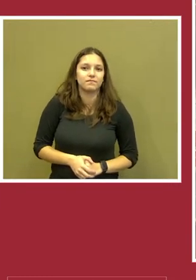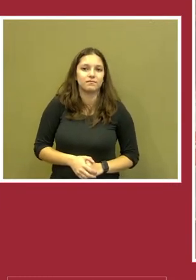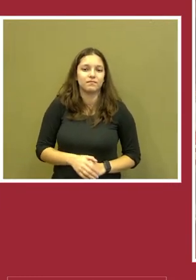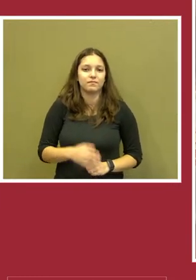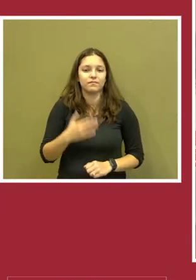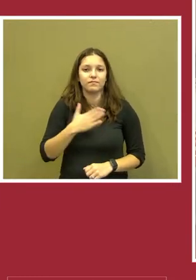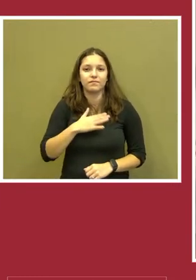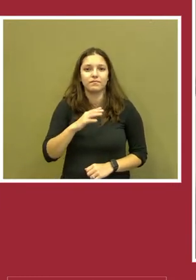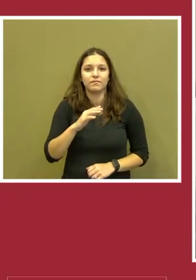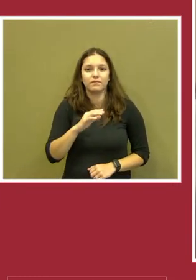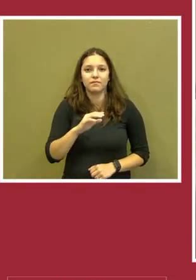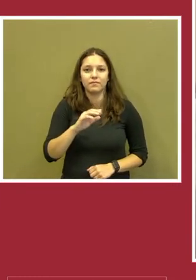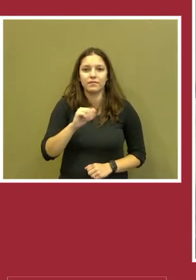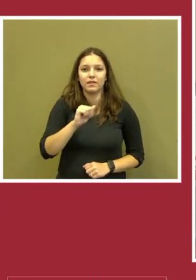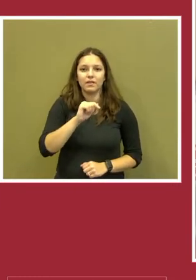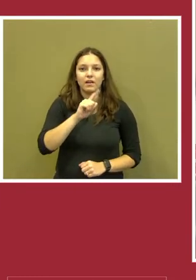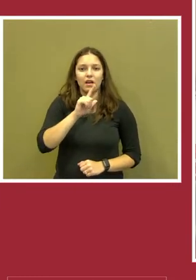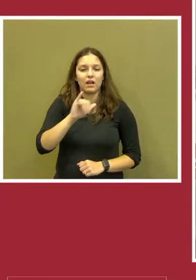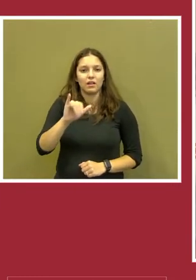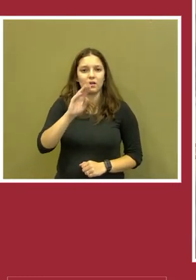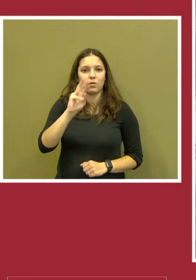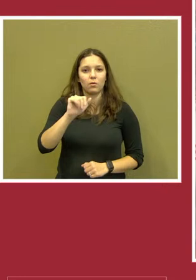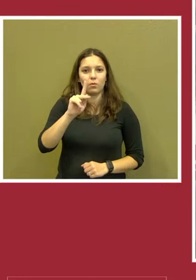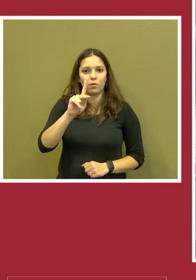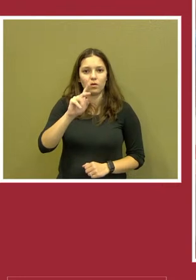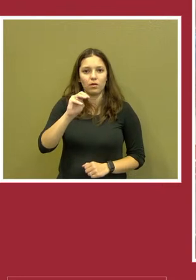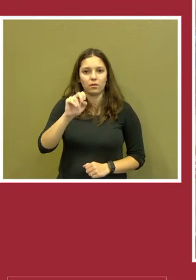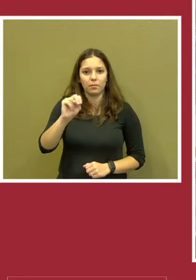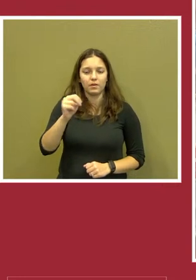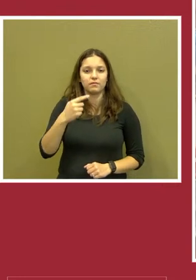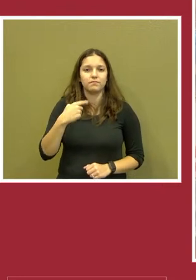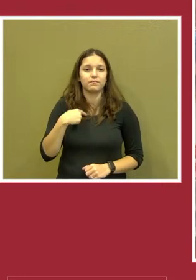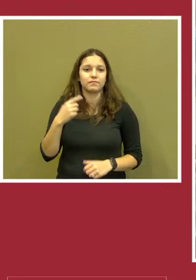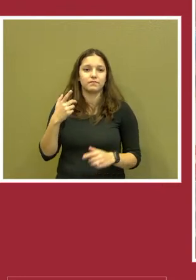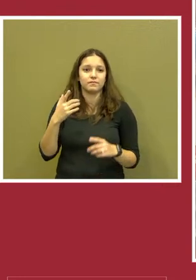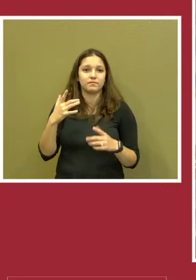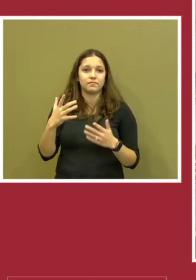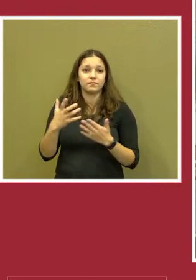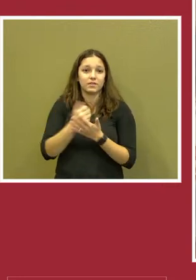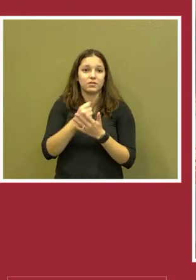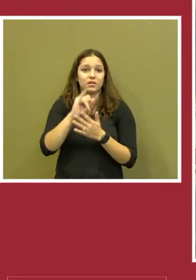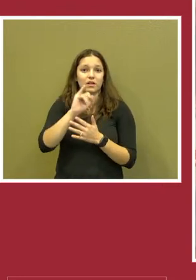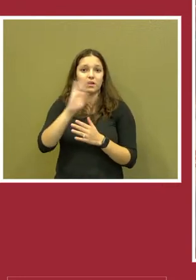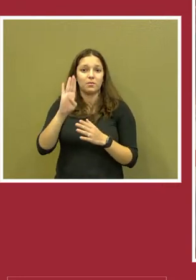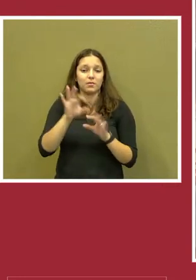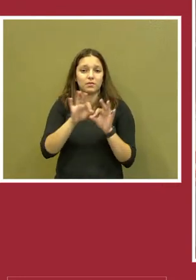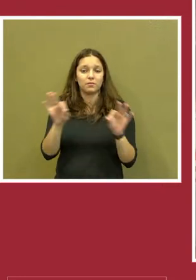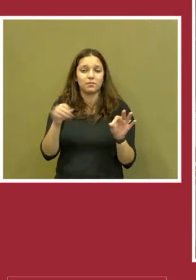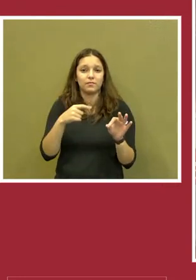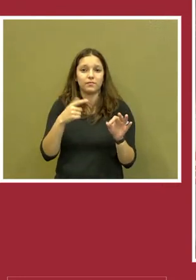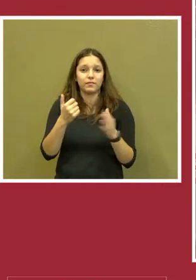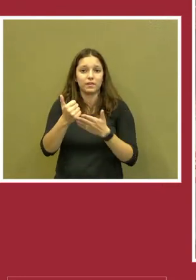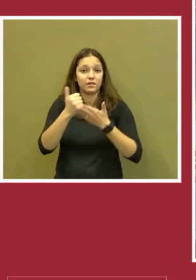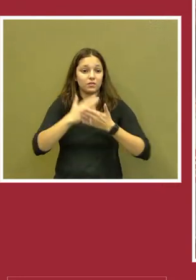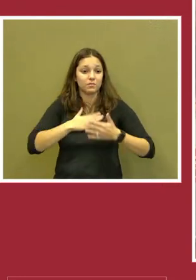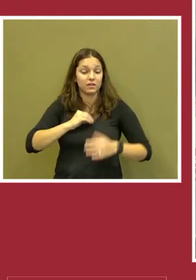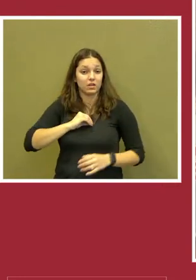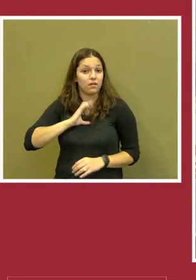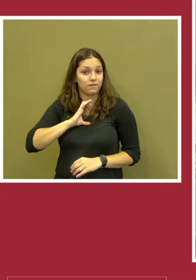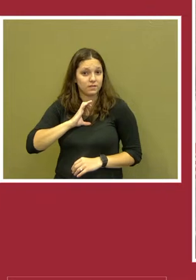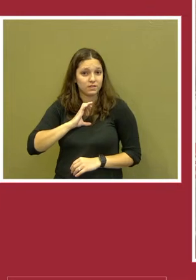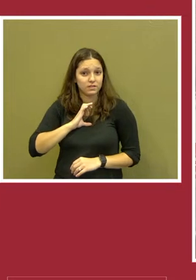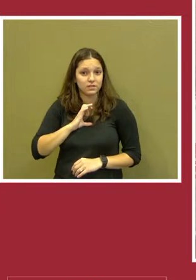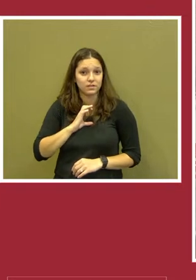Hi, my name is Solly Lockman. I am a IB diploma candidate. I feel like IB has really helped increase my confidence